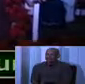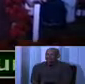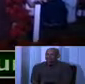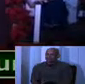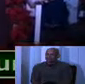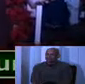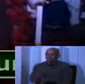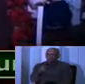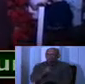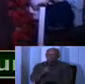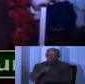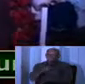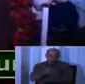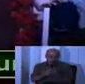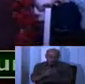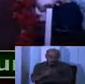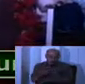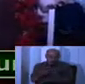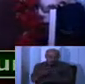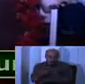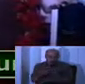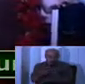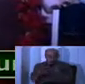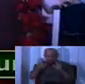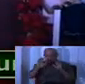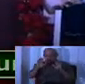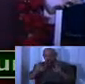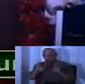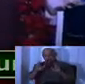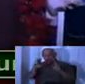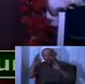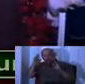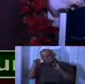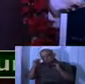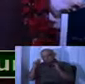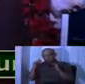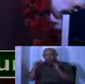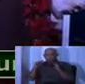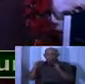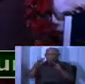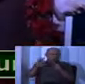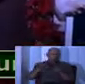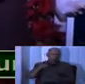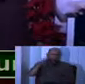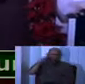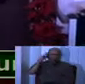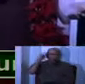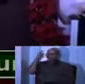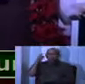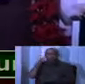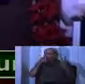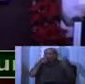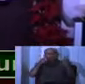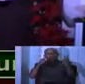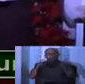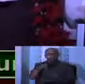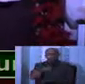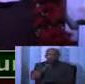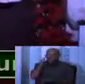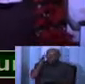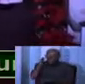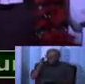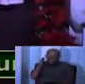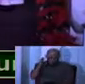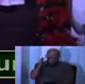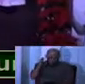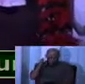We begin with such great hopes, such great dreams. We are going to be